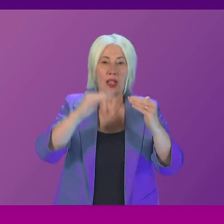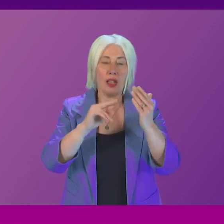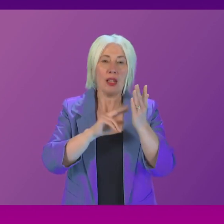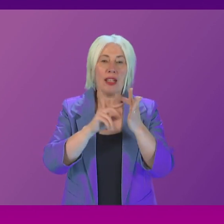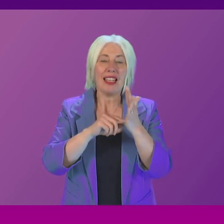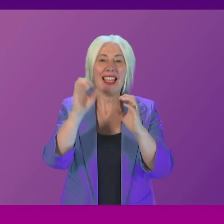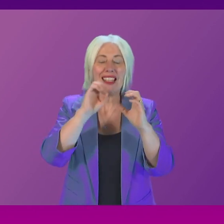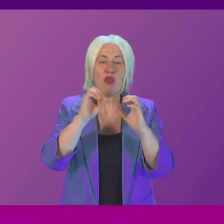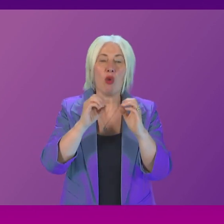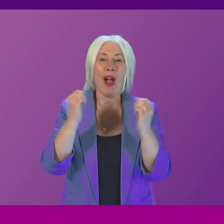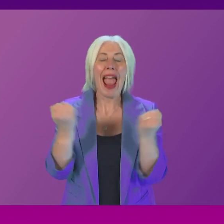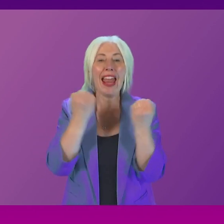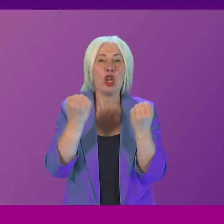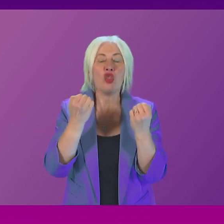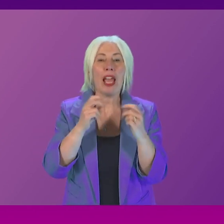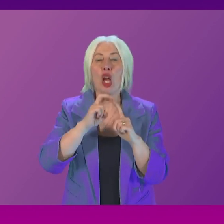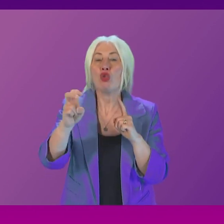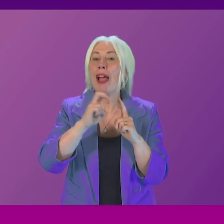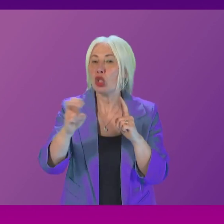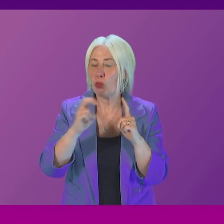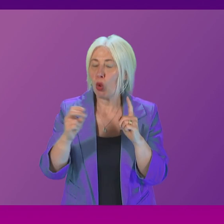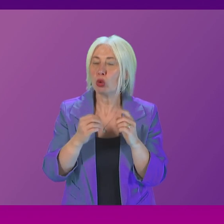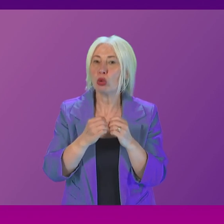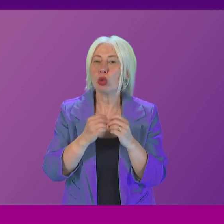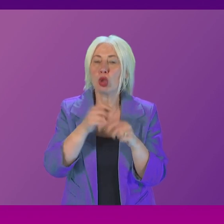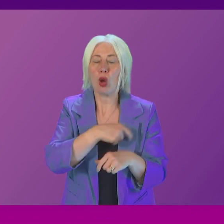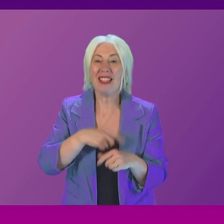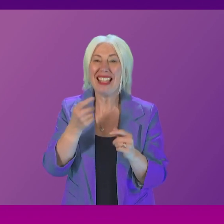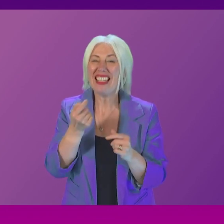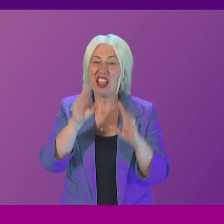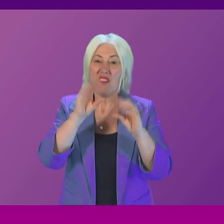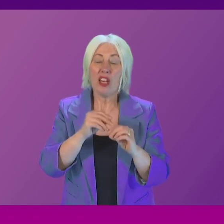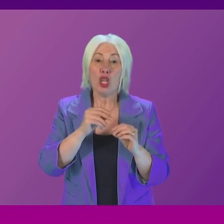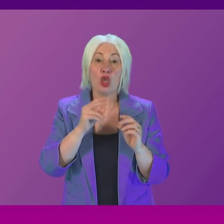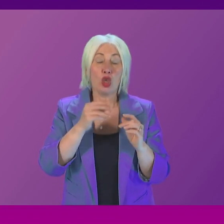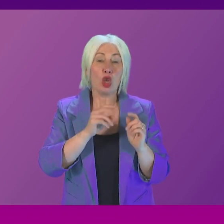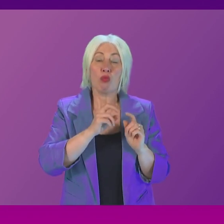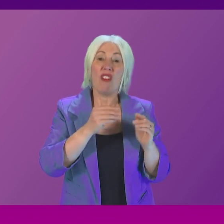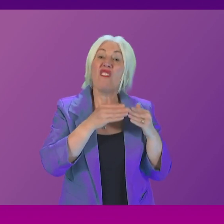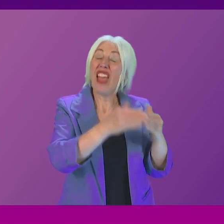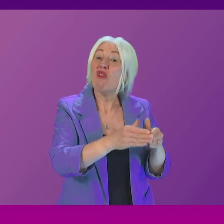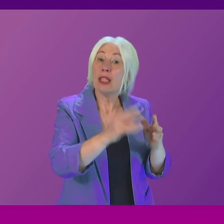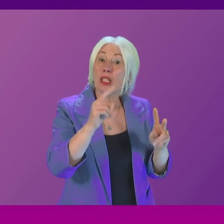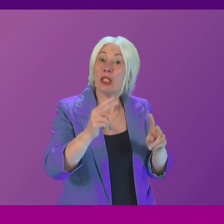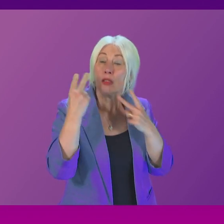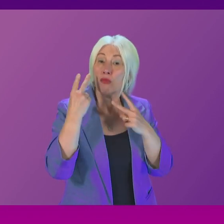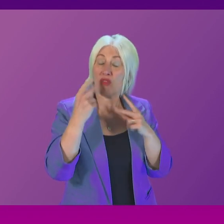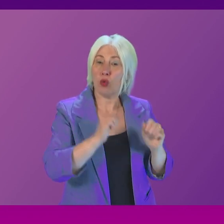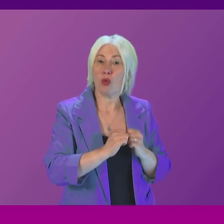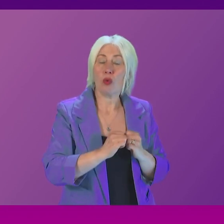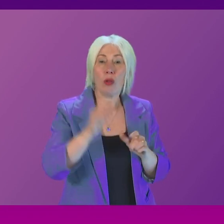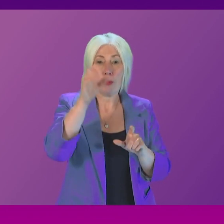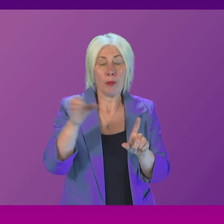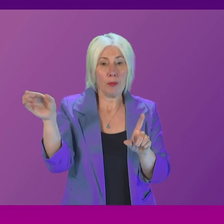and Transport Committee has nearly finished our ferries inquiry, and at the weekend we heard that Turner and Townsend have been appointed